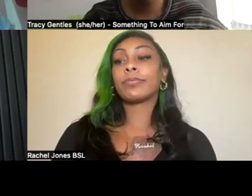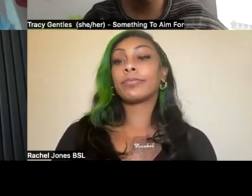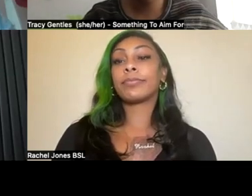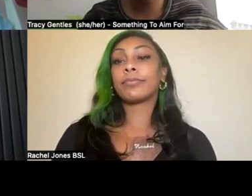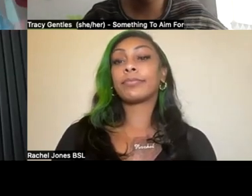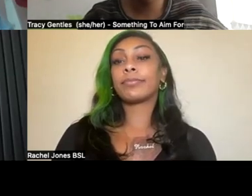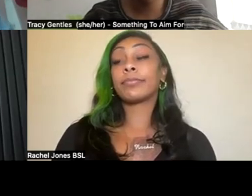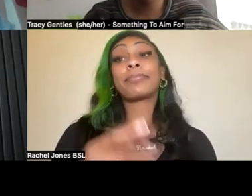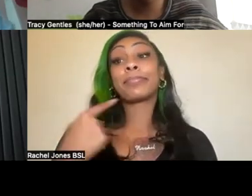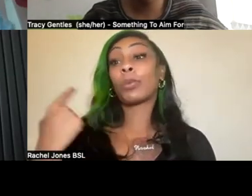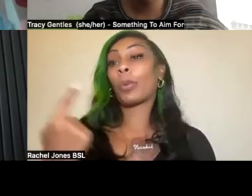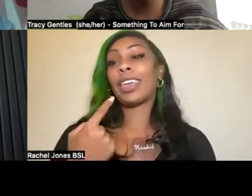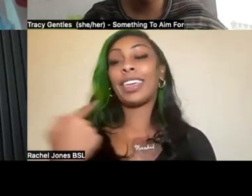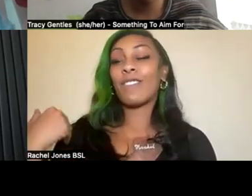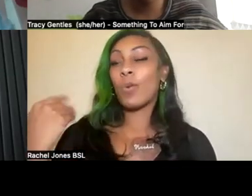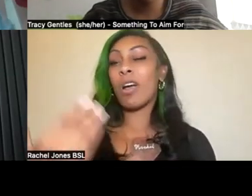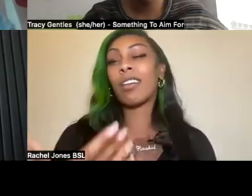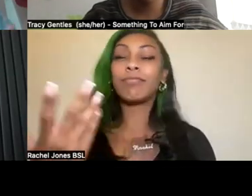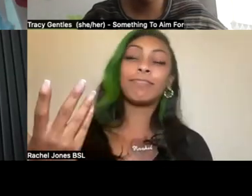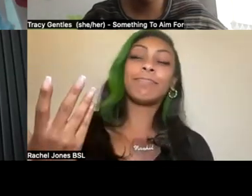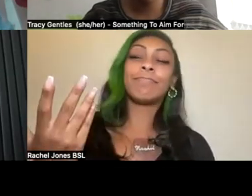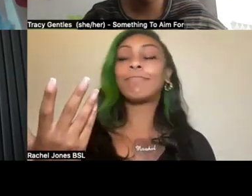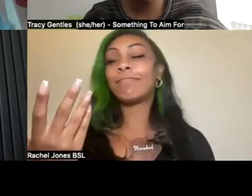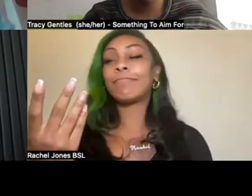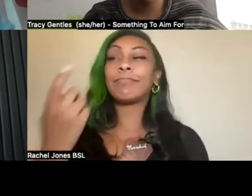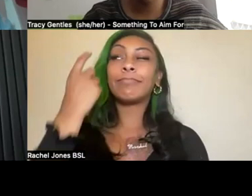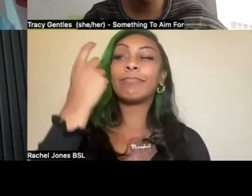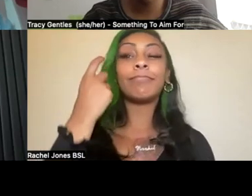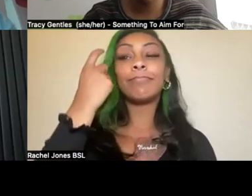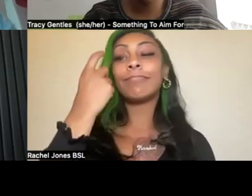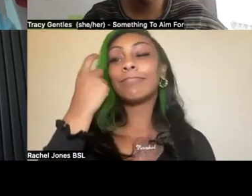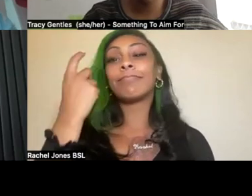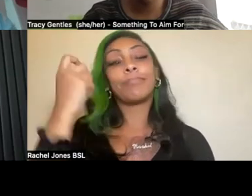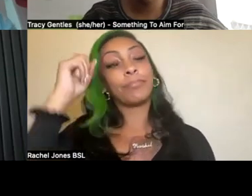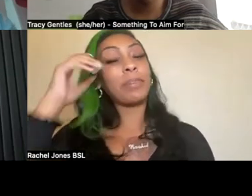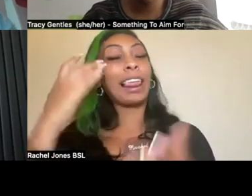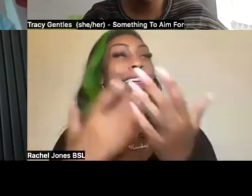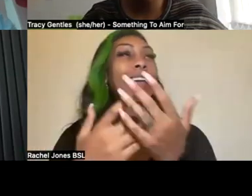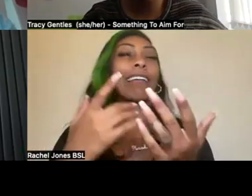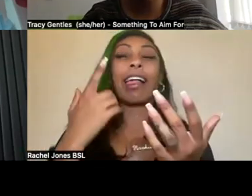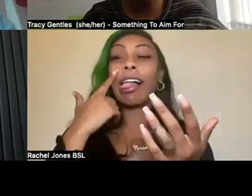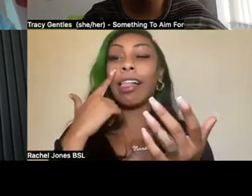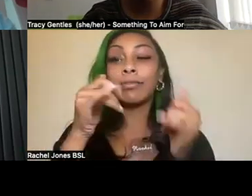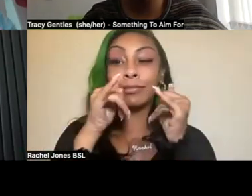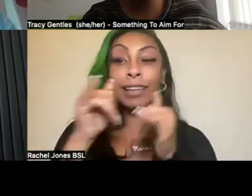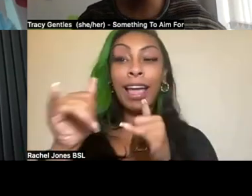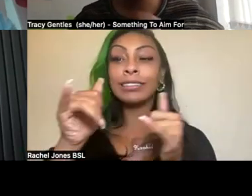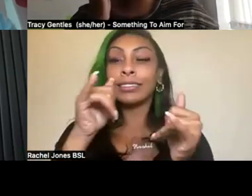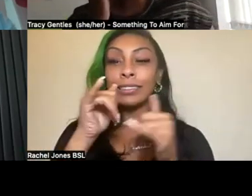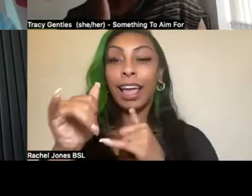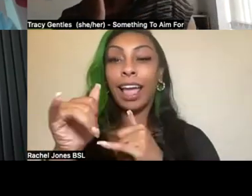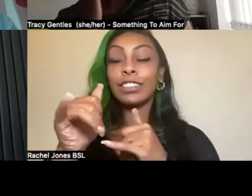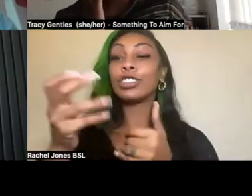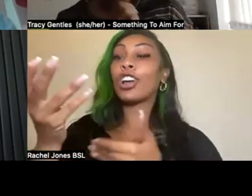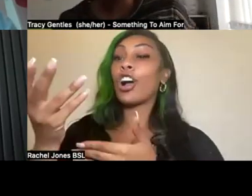For a while now, we've sort of been toying with this belief that we're constantly testing. And that's that conversation leads to